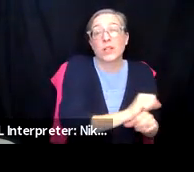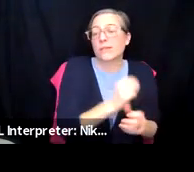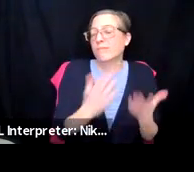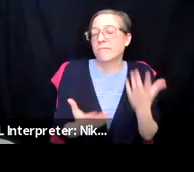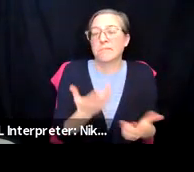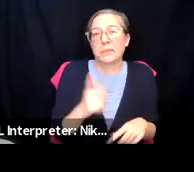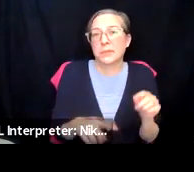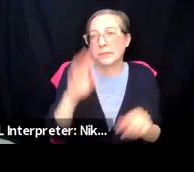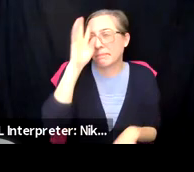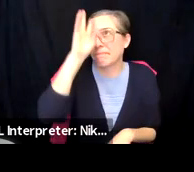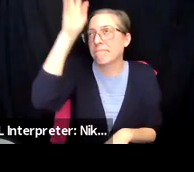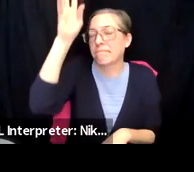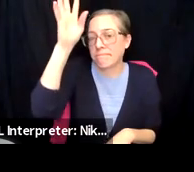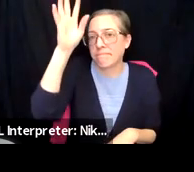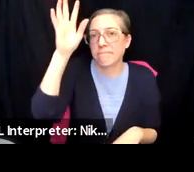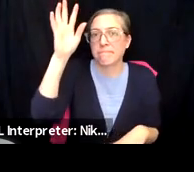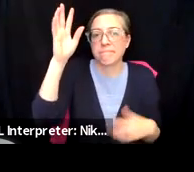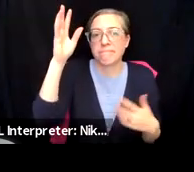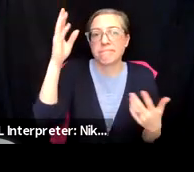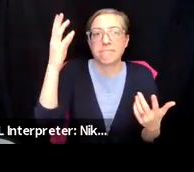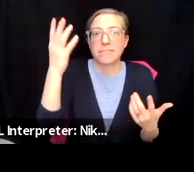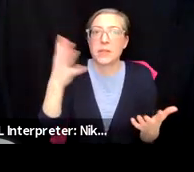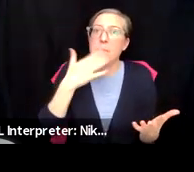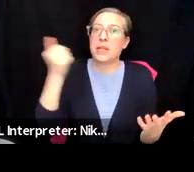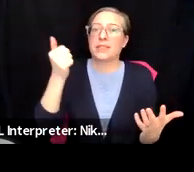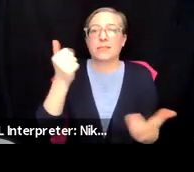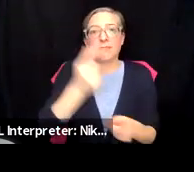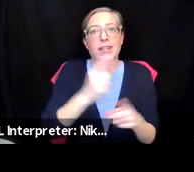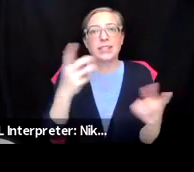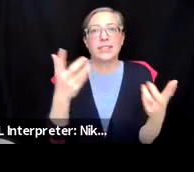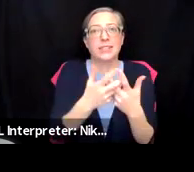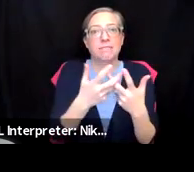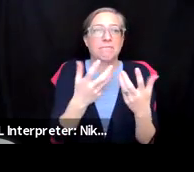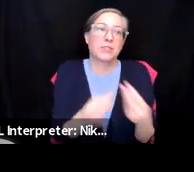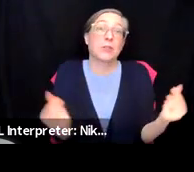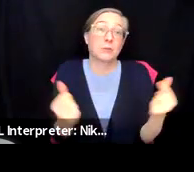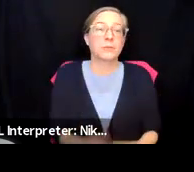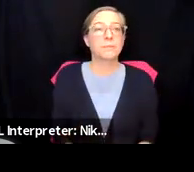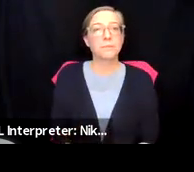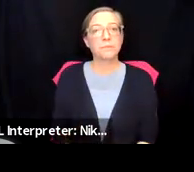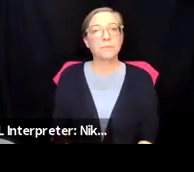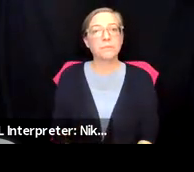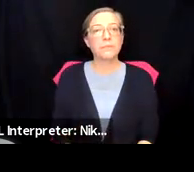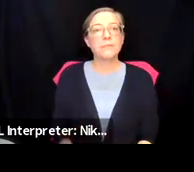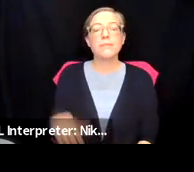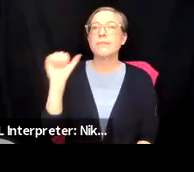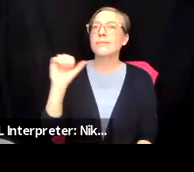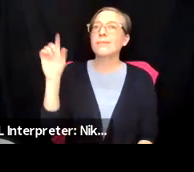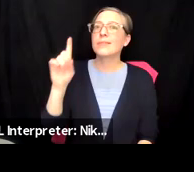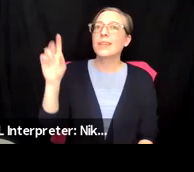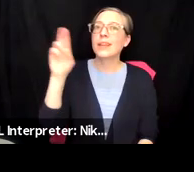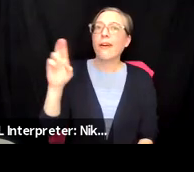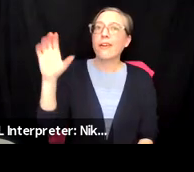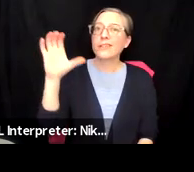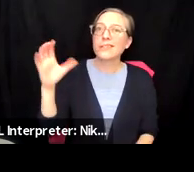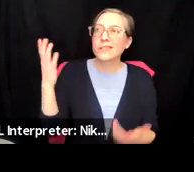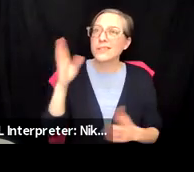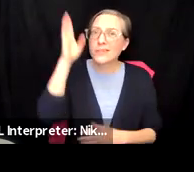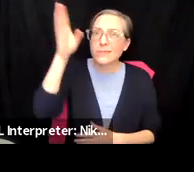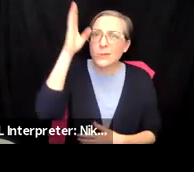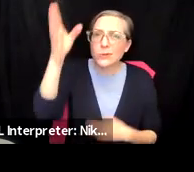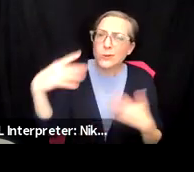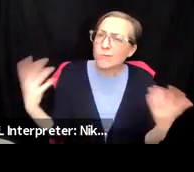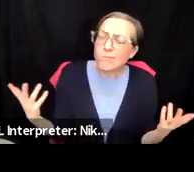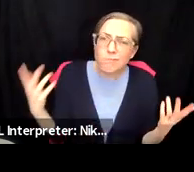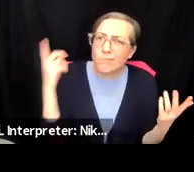So what's in the future for the ADRC? One thing I want to make sure folks are aware of that ADRC is